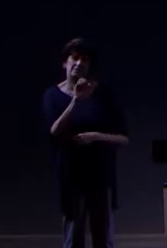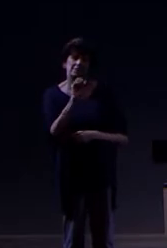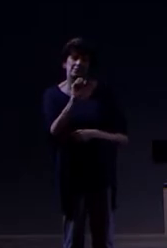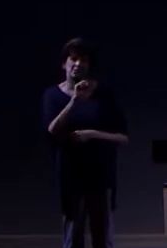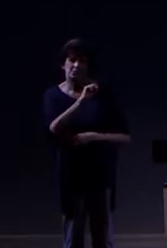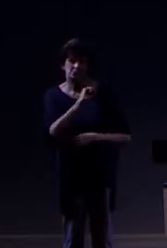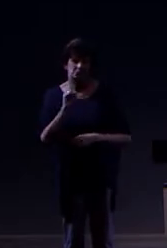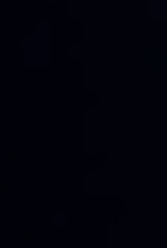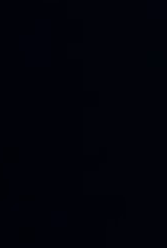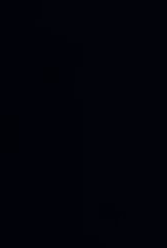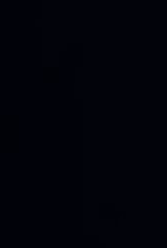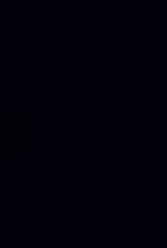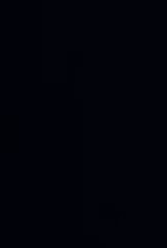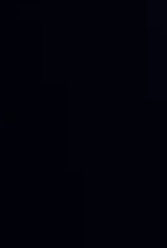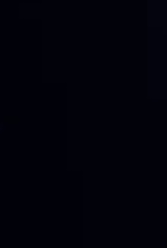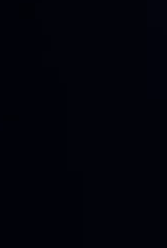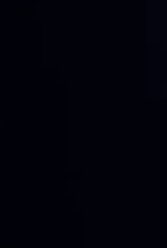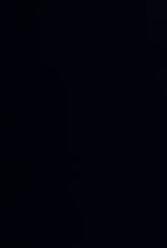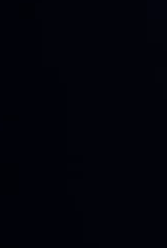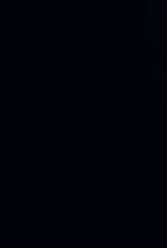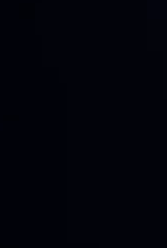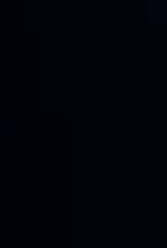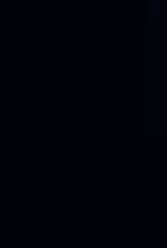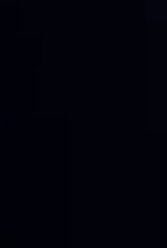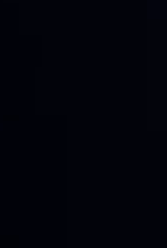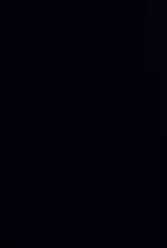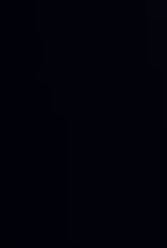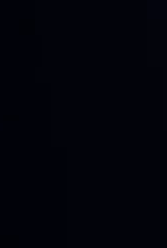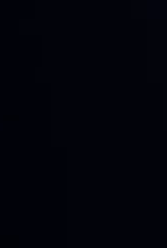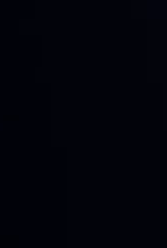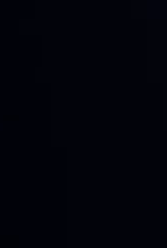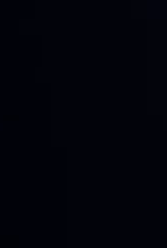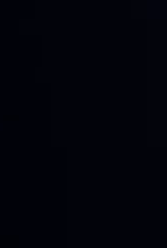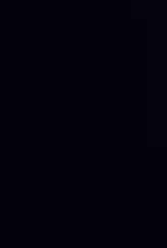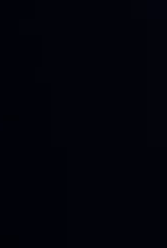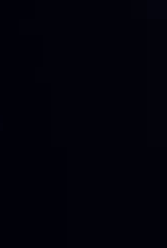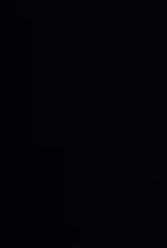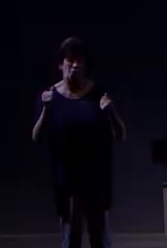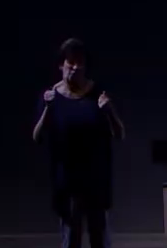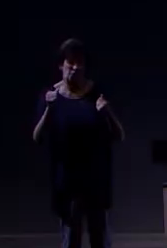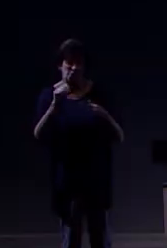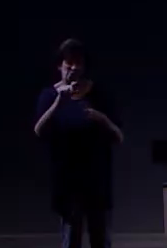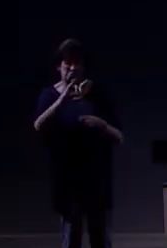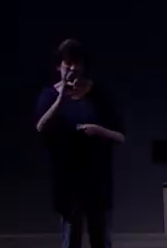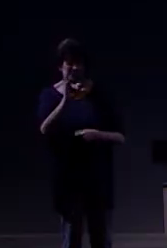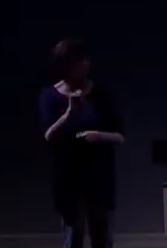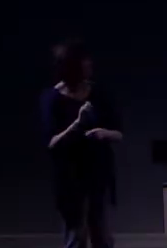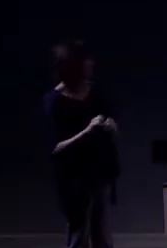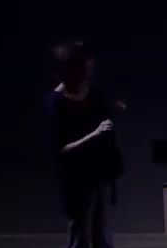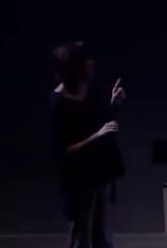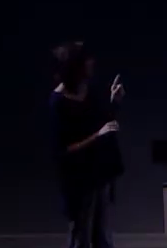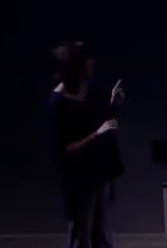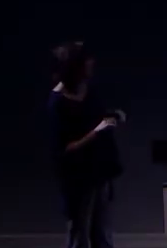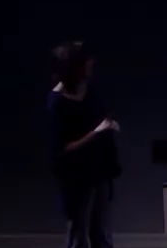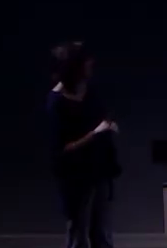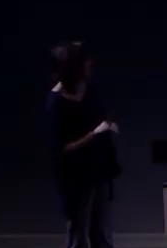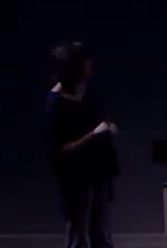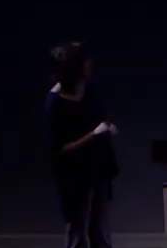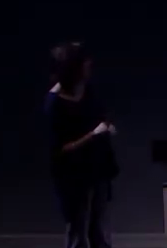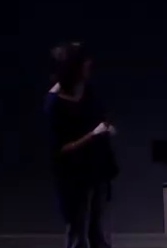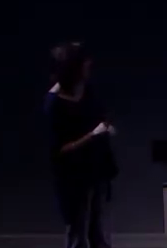game, Mario uses this power to kind of solve puzzles. So here's a case.